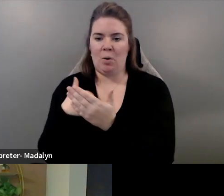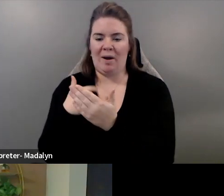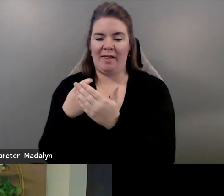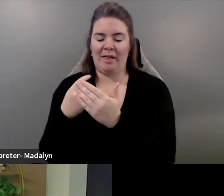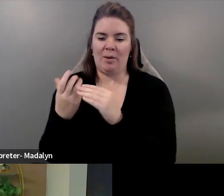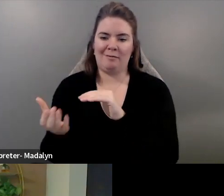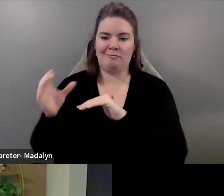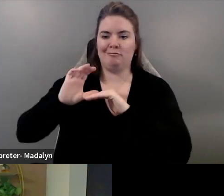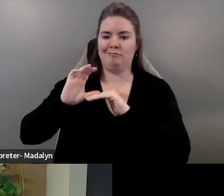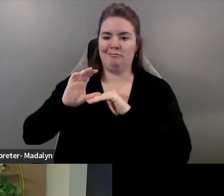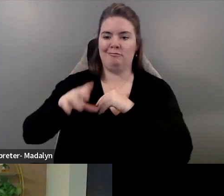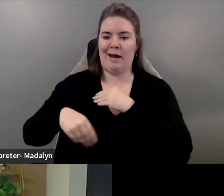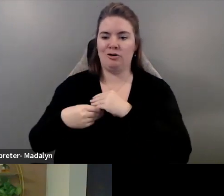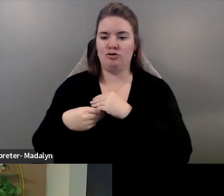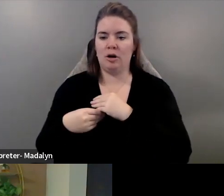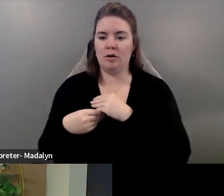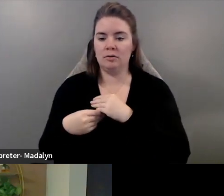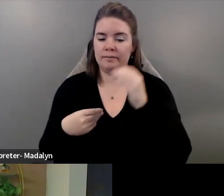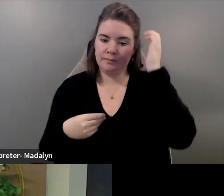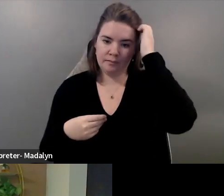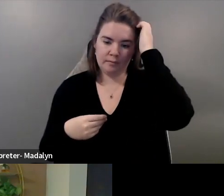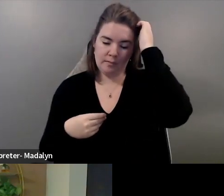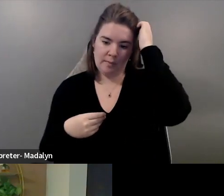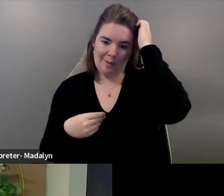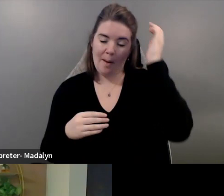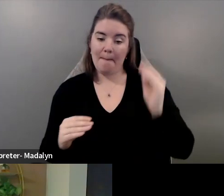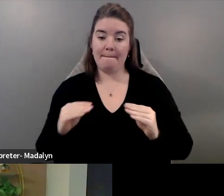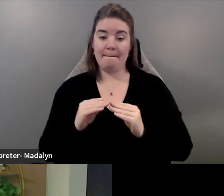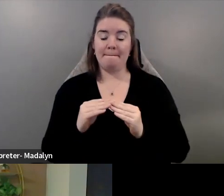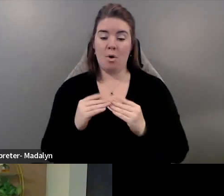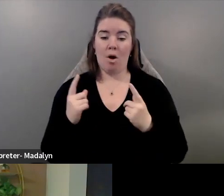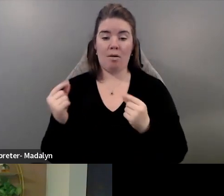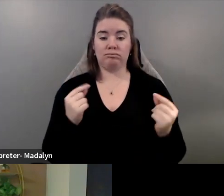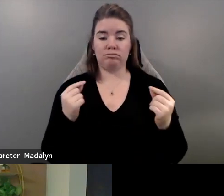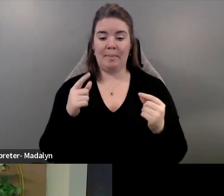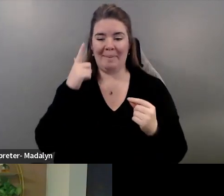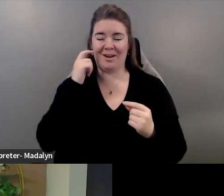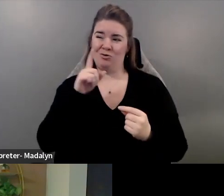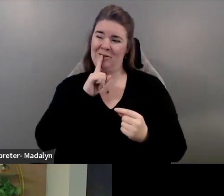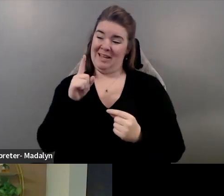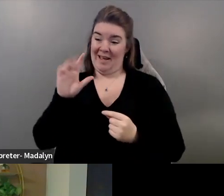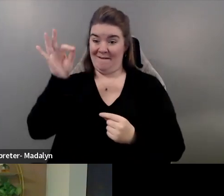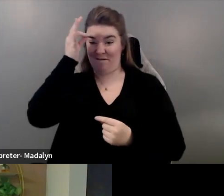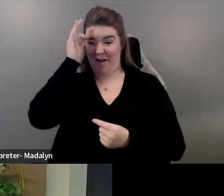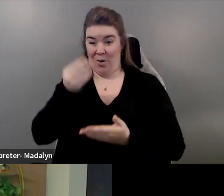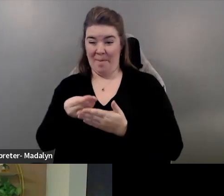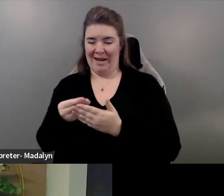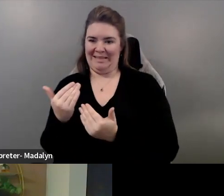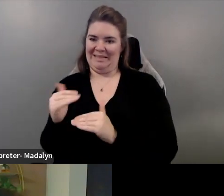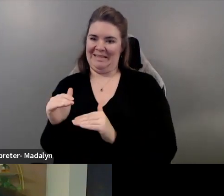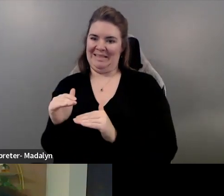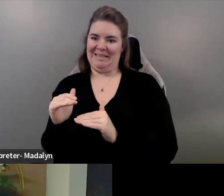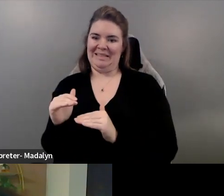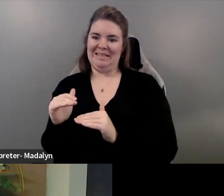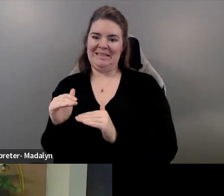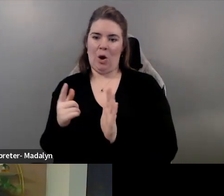do stuff that we might not otherwise be able to do because there are restrictions on how federal money gets used. And honestly,